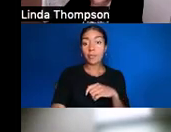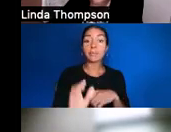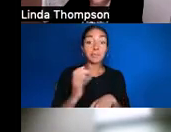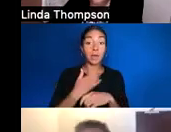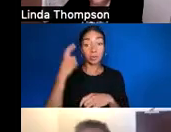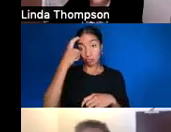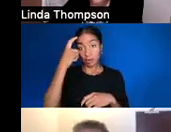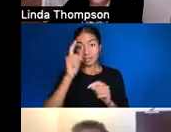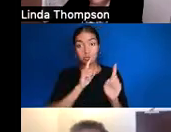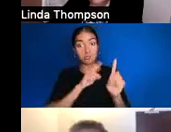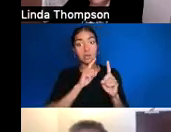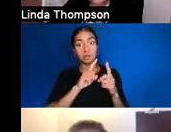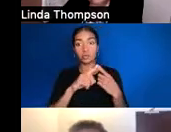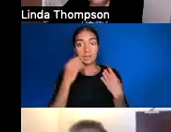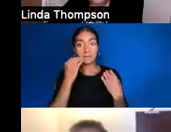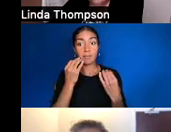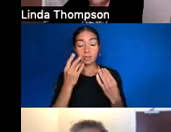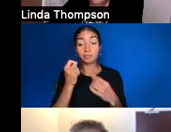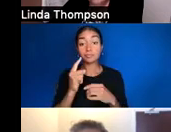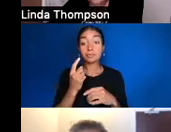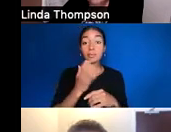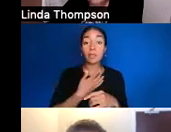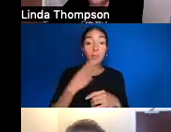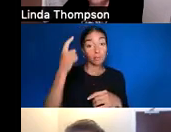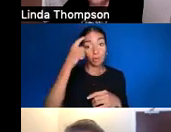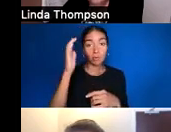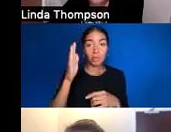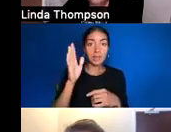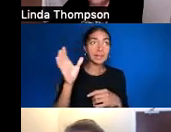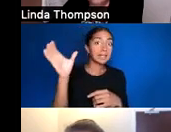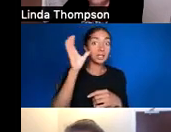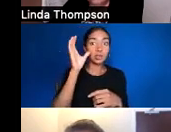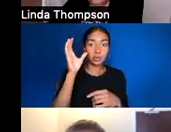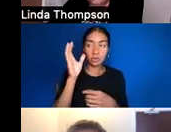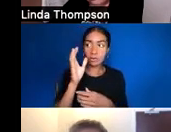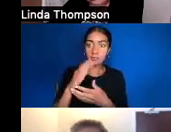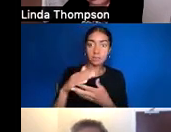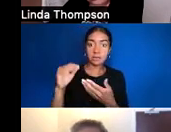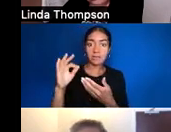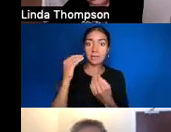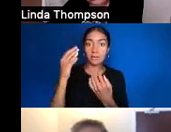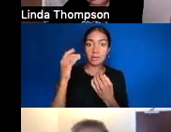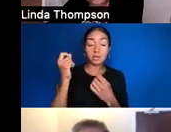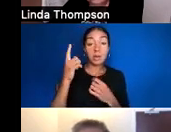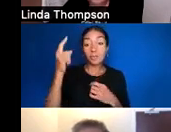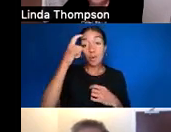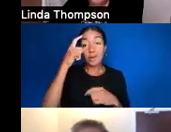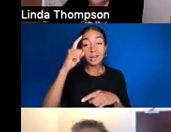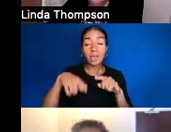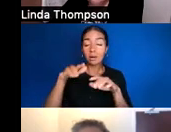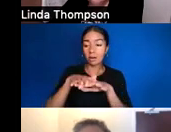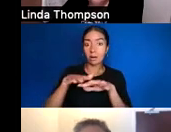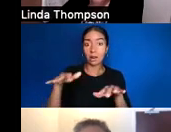to the information, but our brain is going to hear a piece of information, and our brain can't tell the difference whether it's something